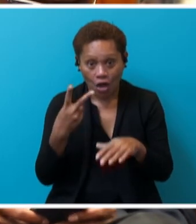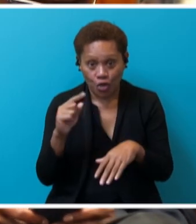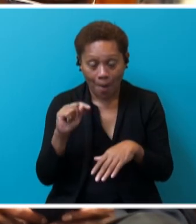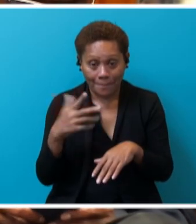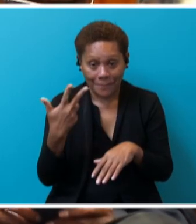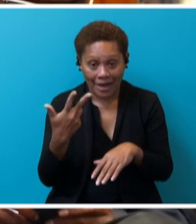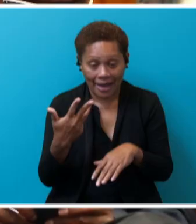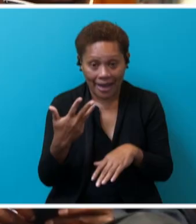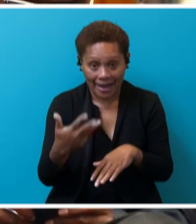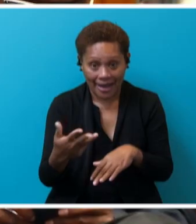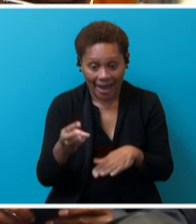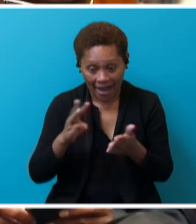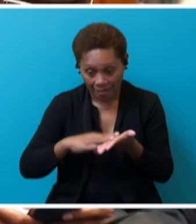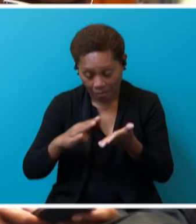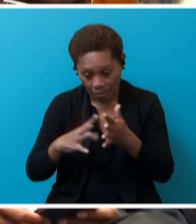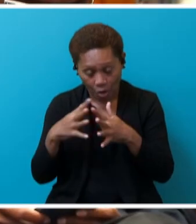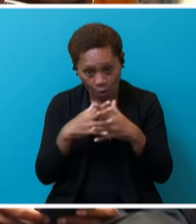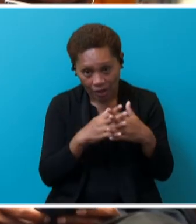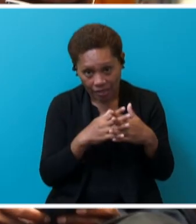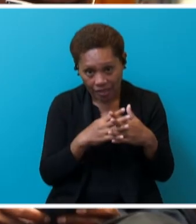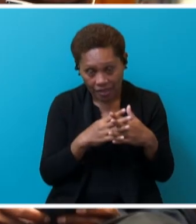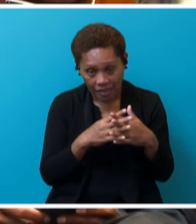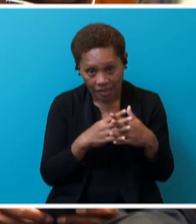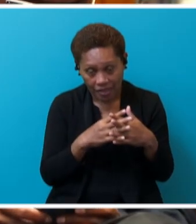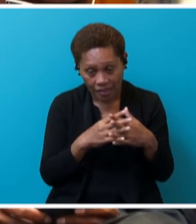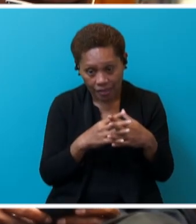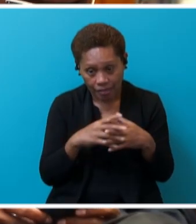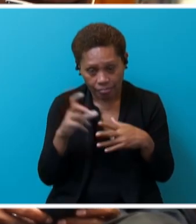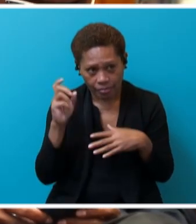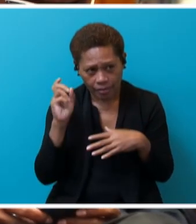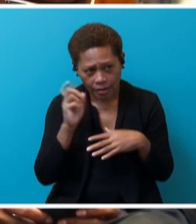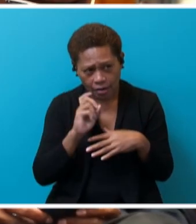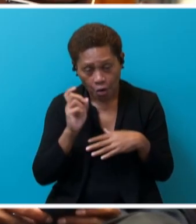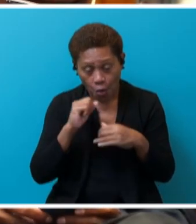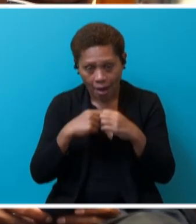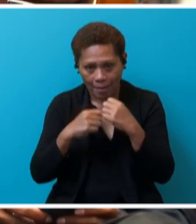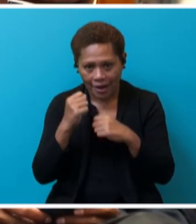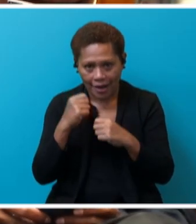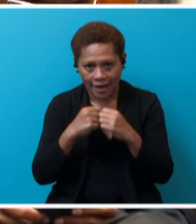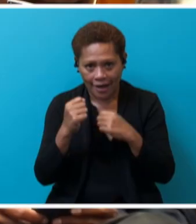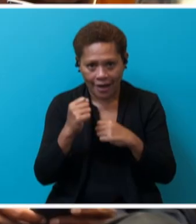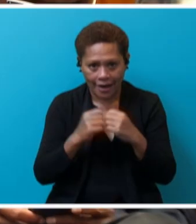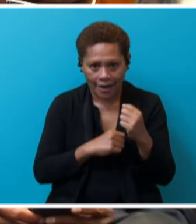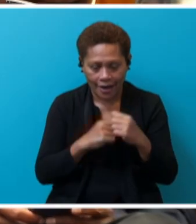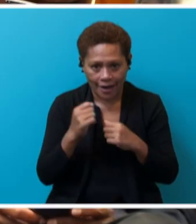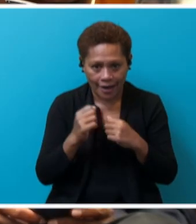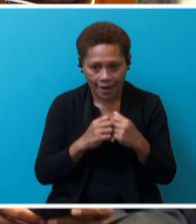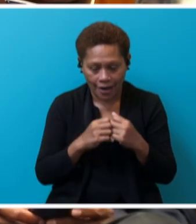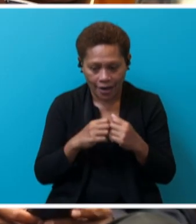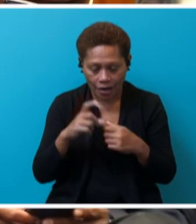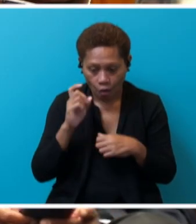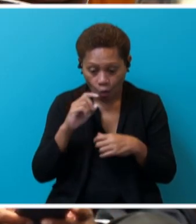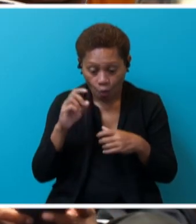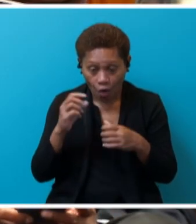2.9 million in the Western Division. This includes water mains upgrading, water extensions for